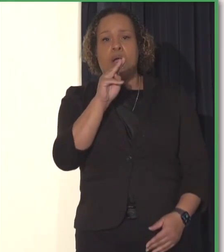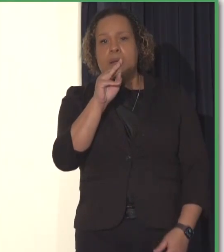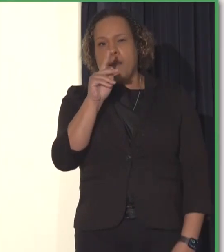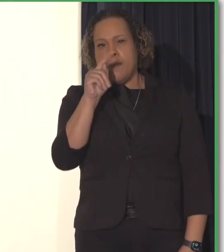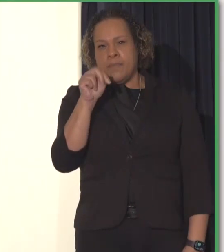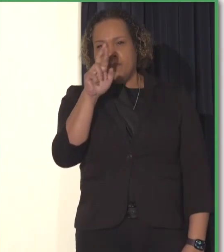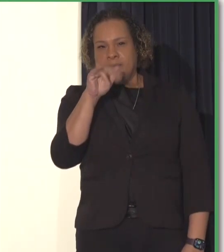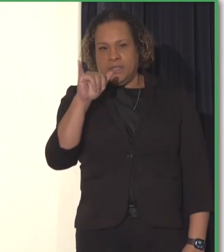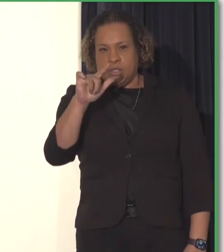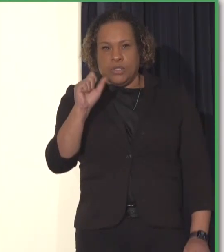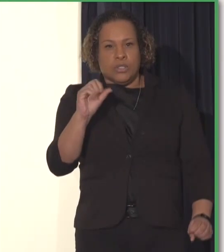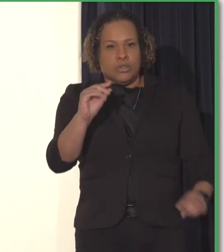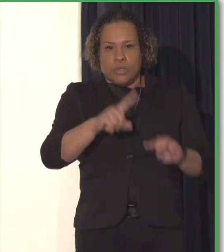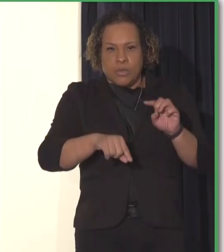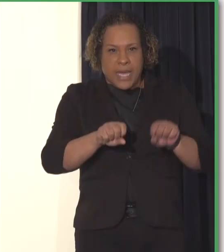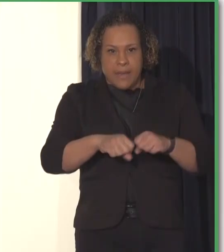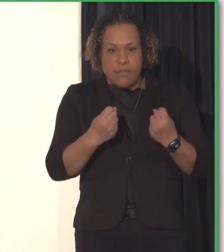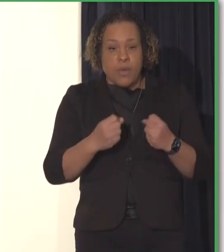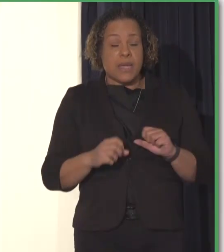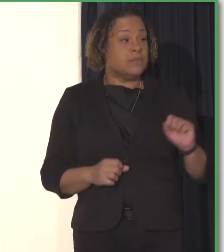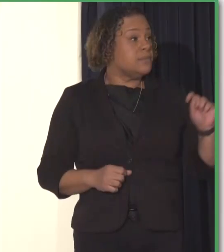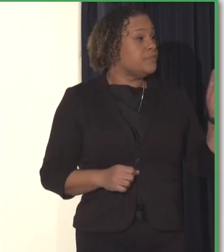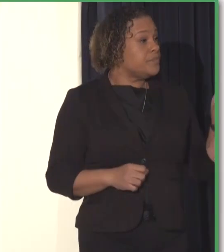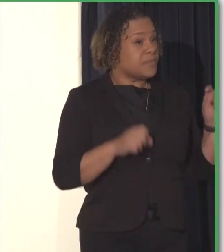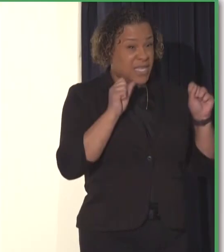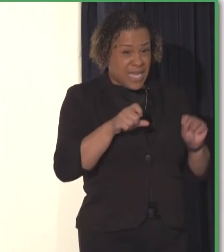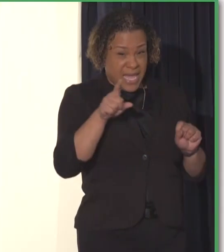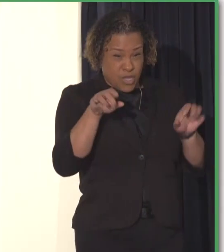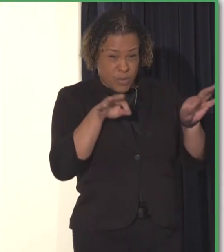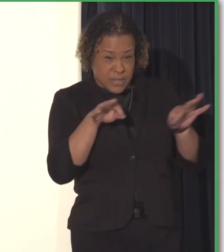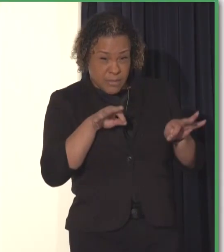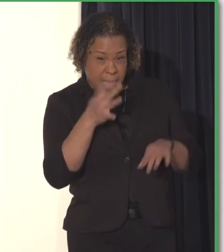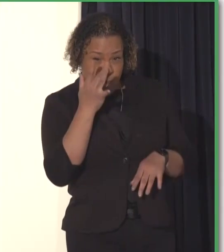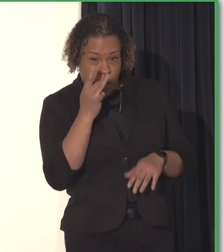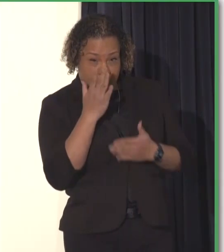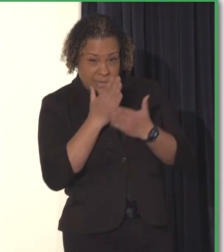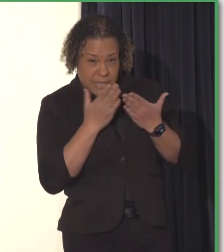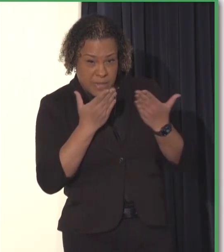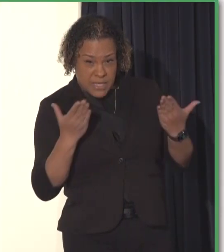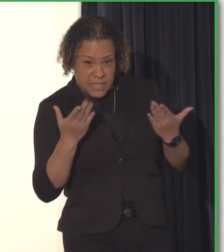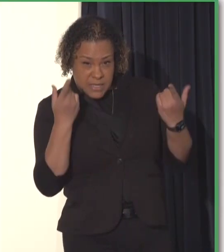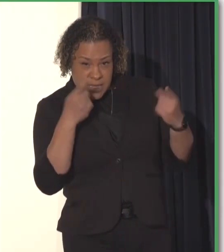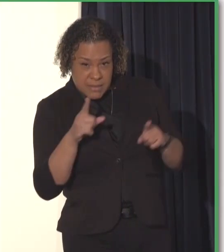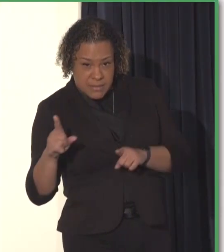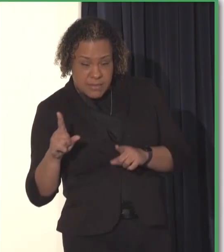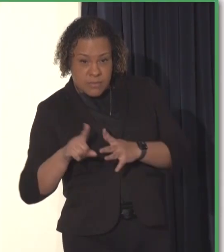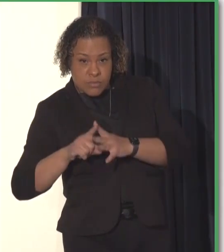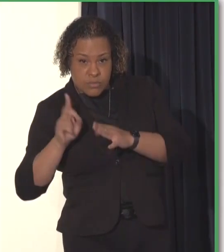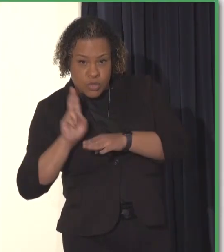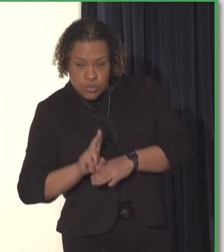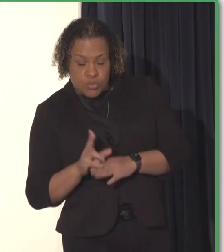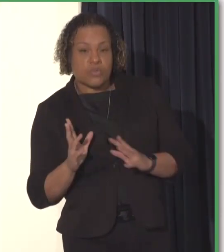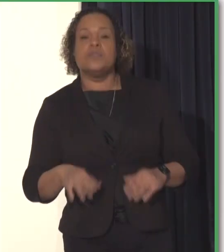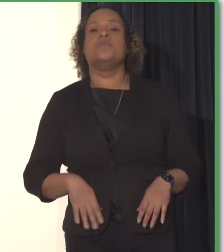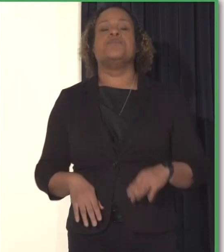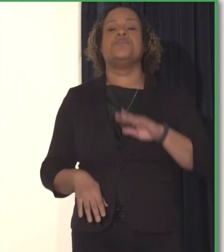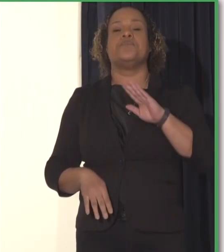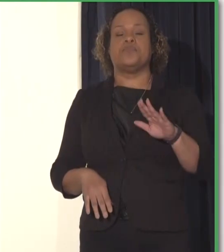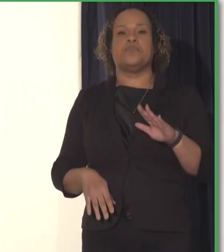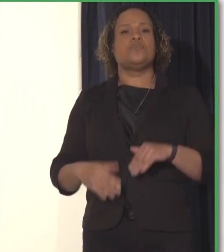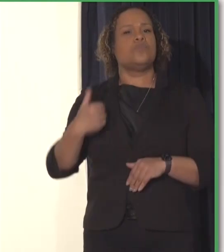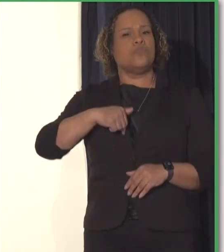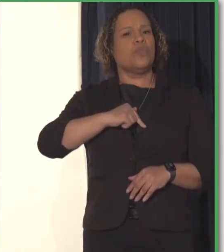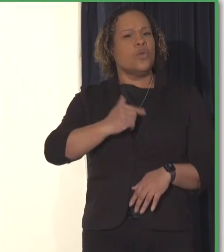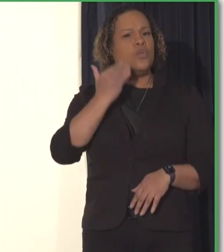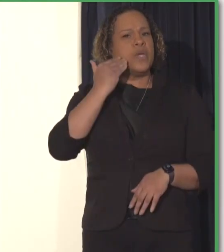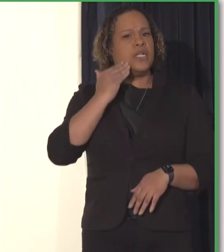to them why some of these things came into play? So we all know back a few years